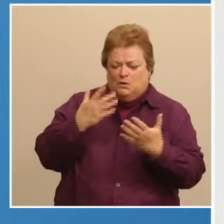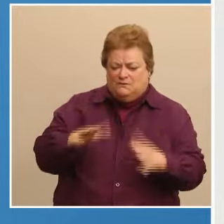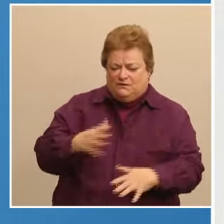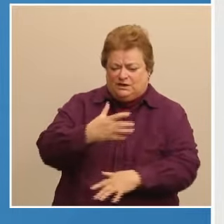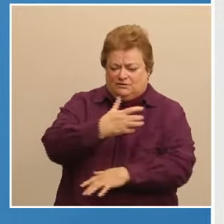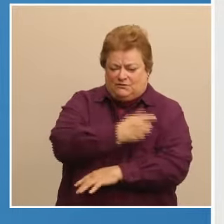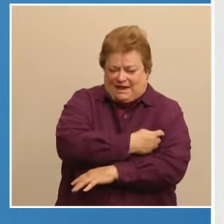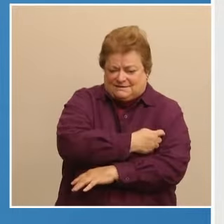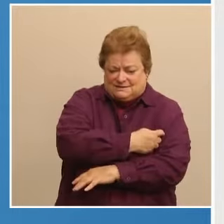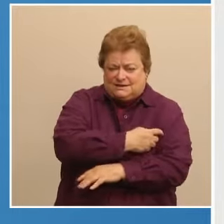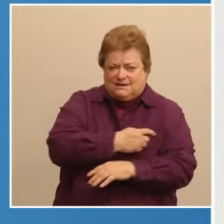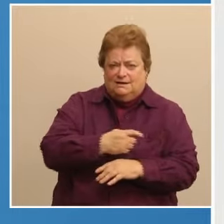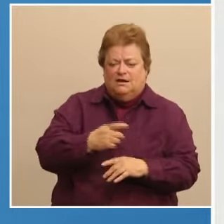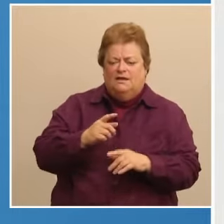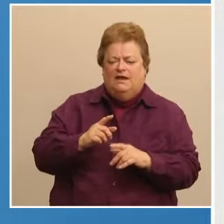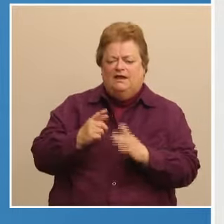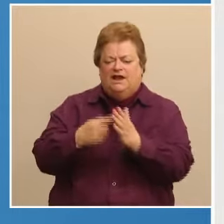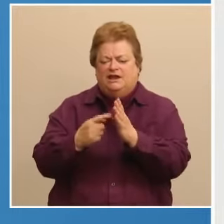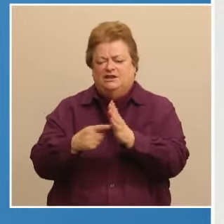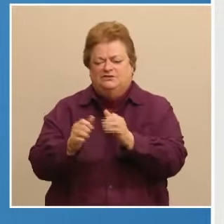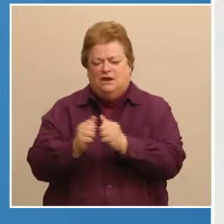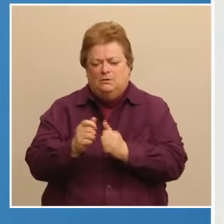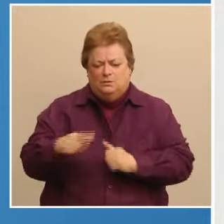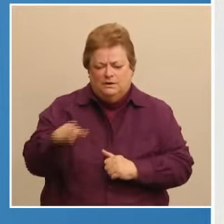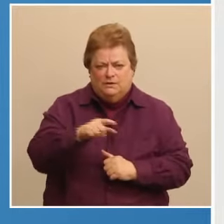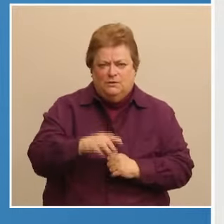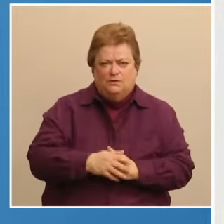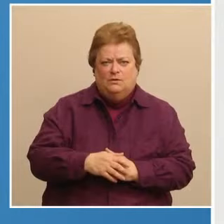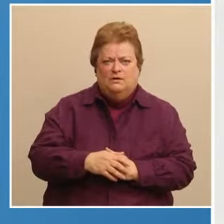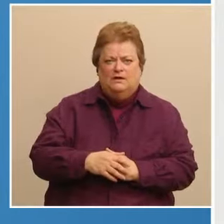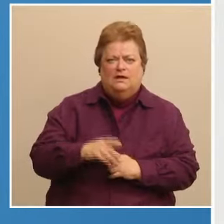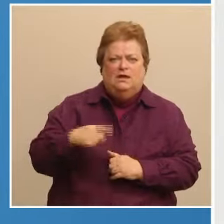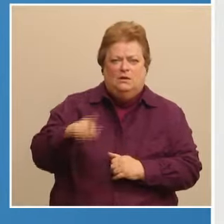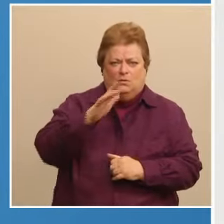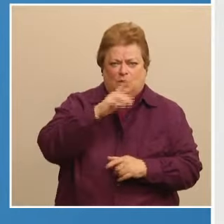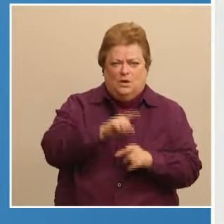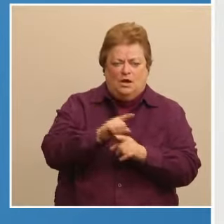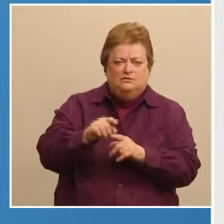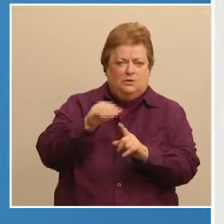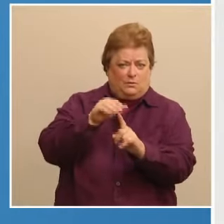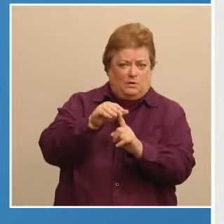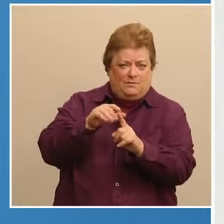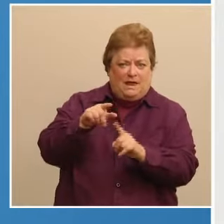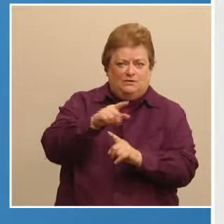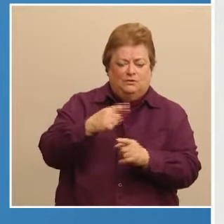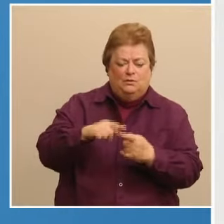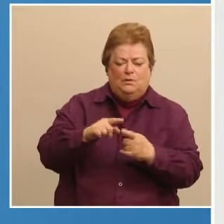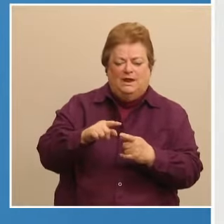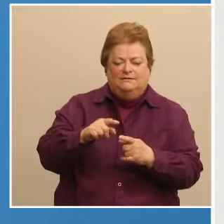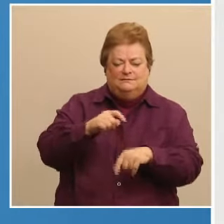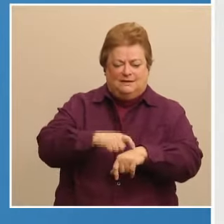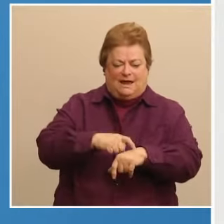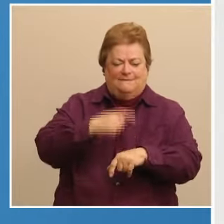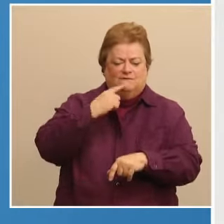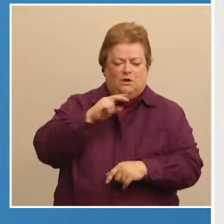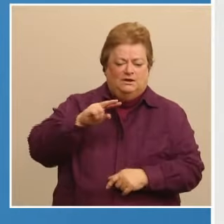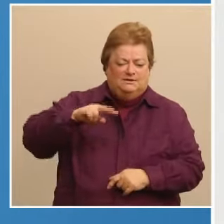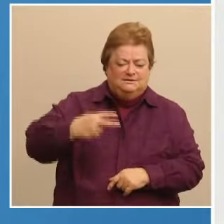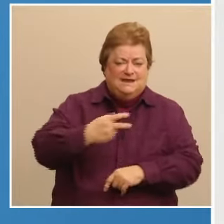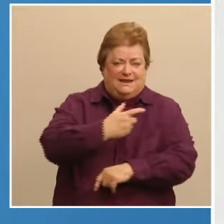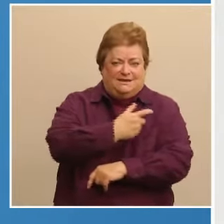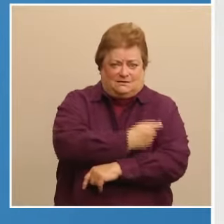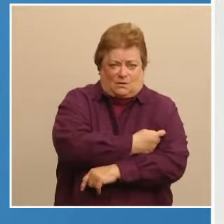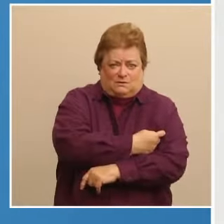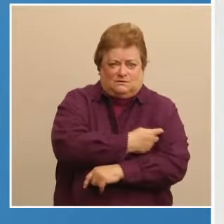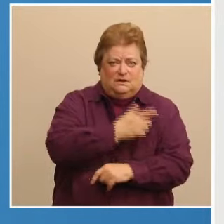recipients following COVID-19 vaccination. vSafe will also remind them about receiving their second dose of vaccine, which